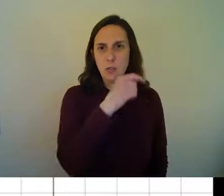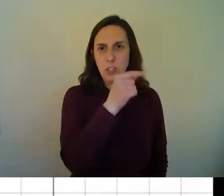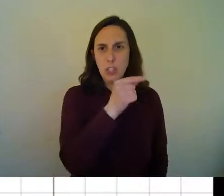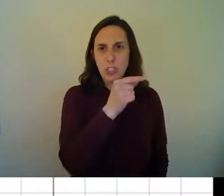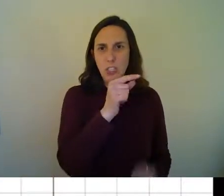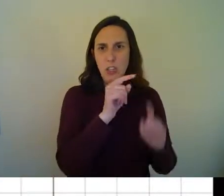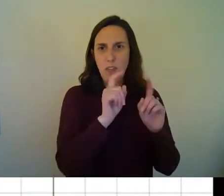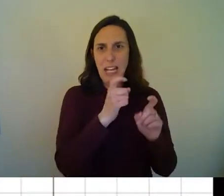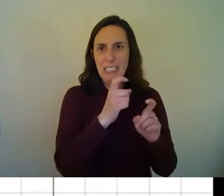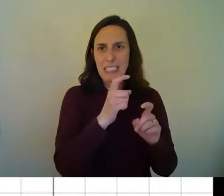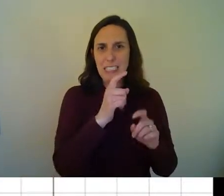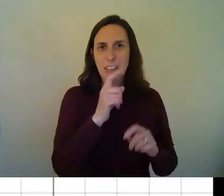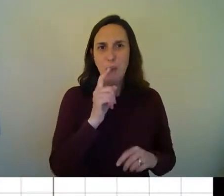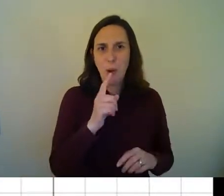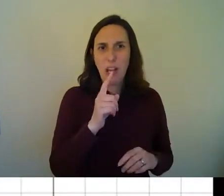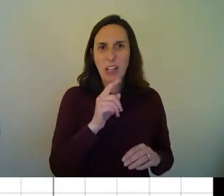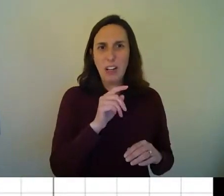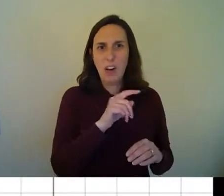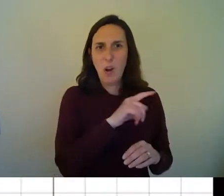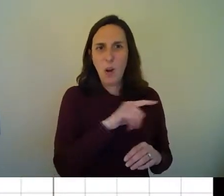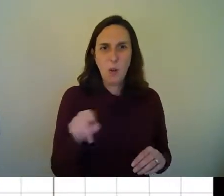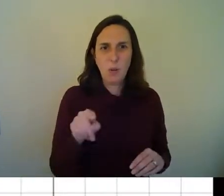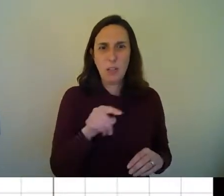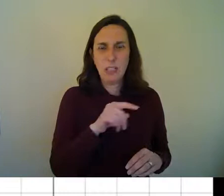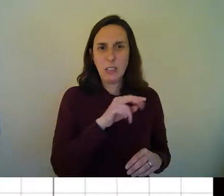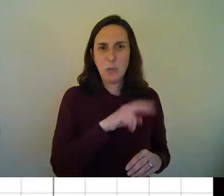Oh, this is a valid function.